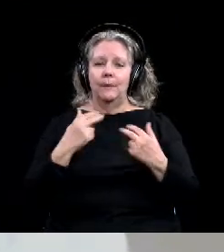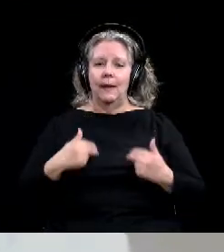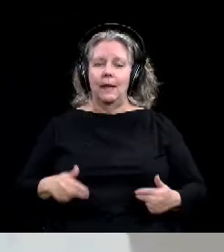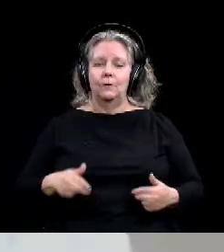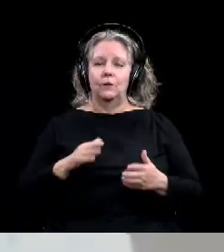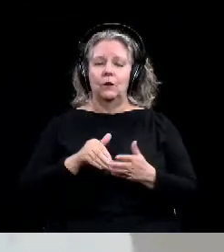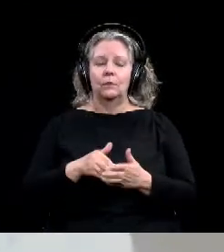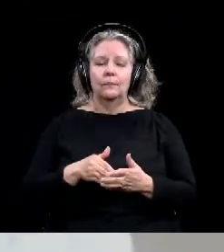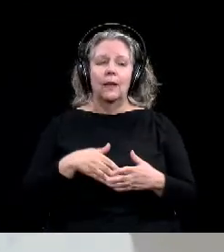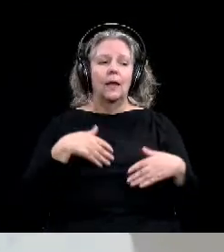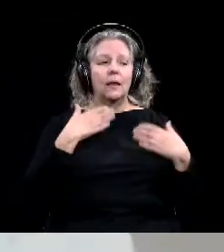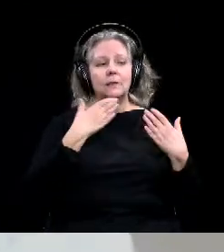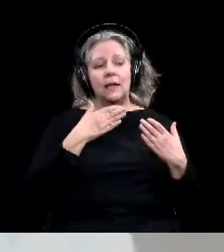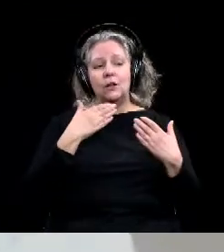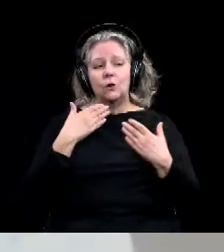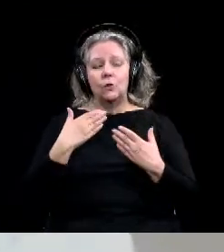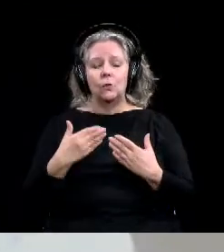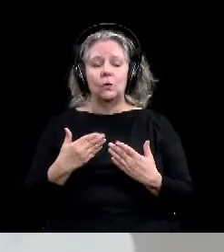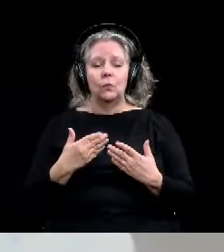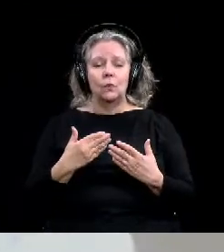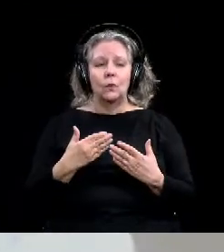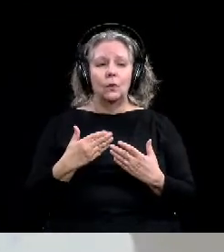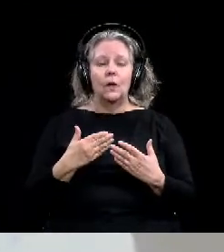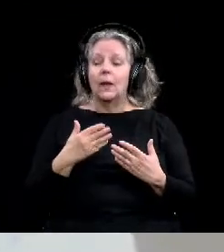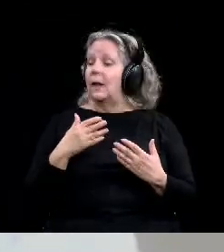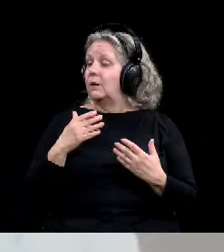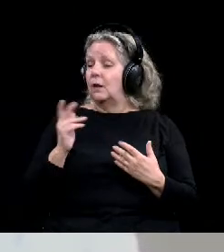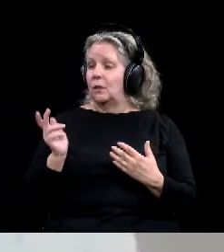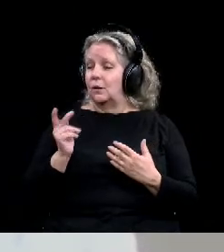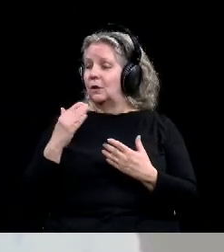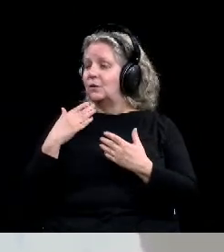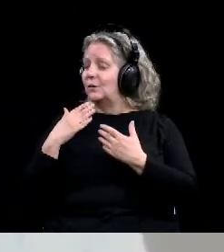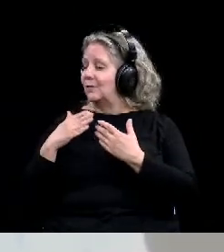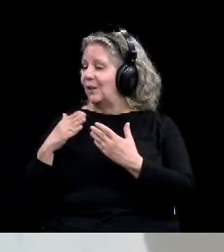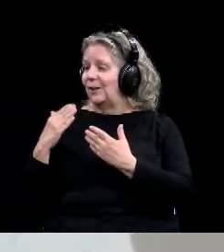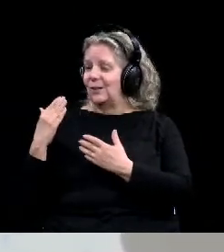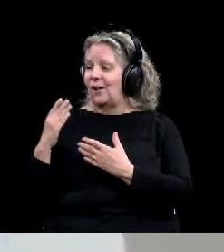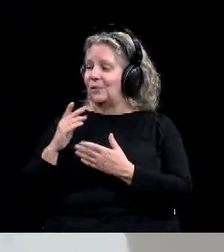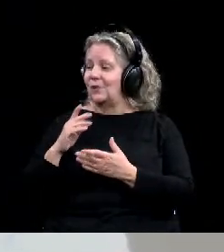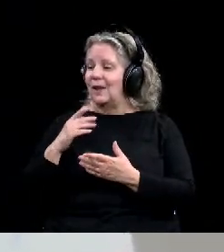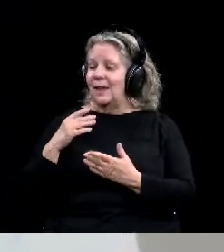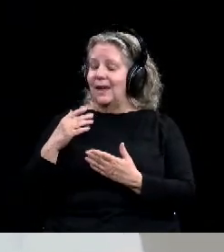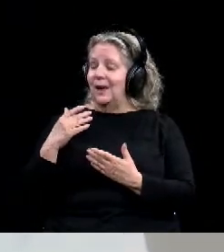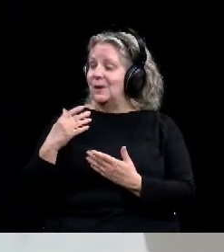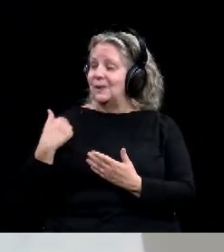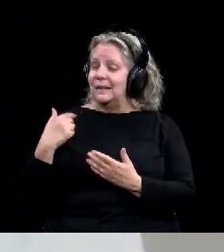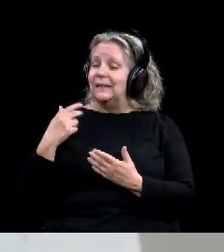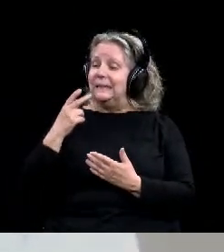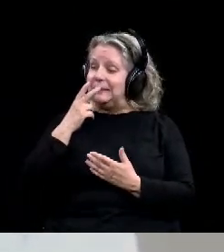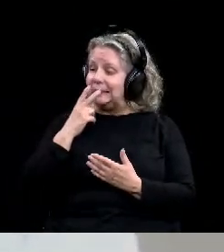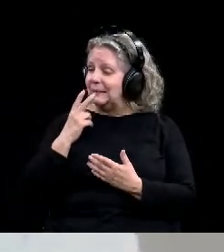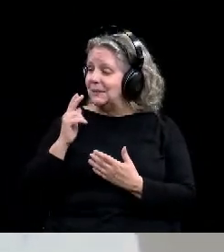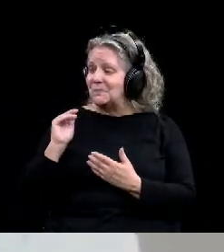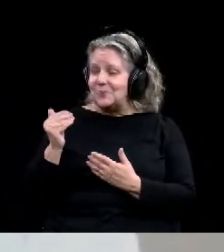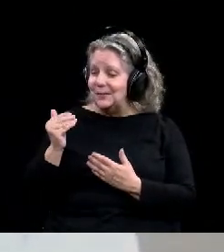Dr. Becker, it seems like we don't go very long these days without seeing each other, on screen at least. So nice to